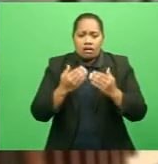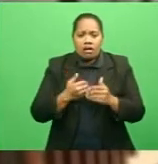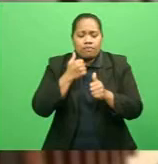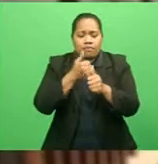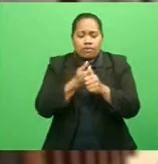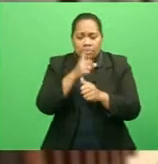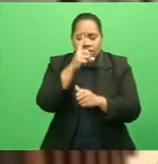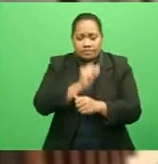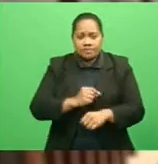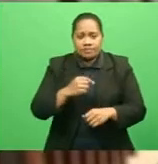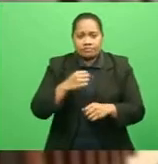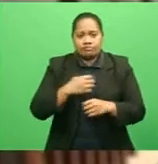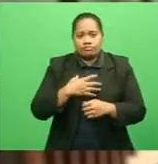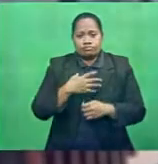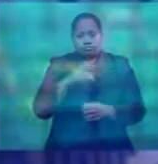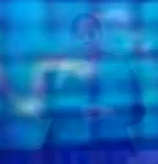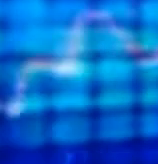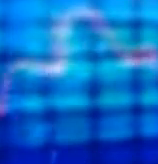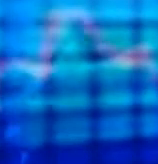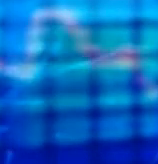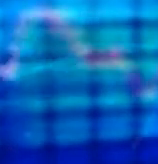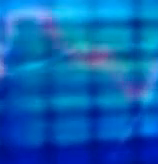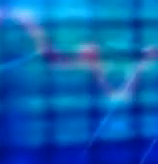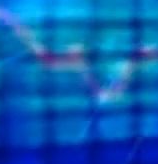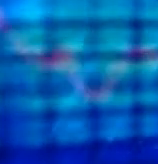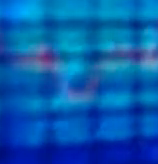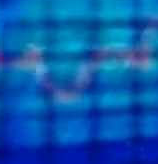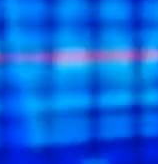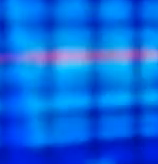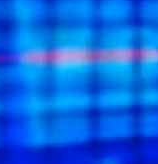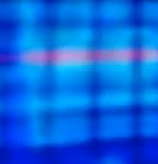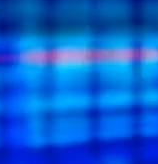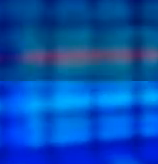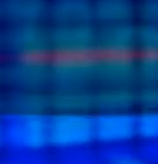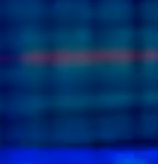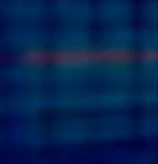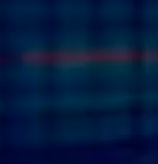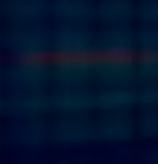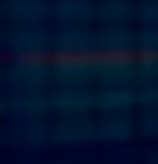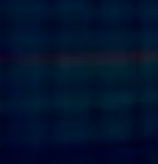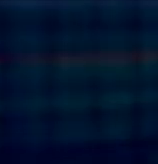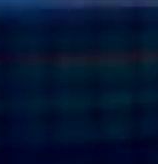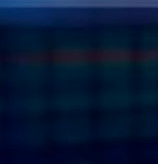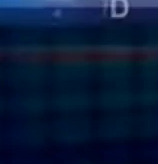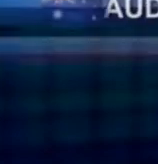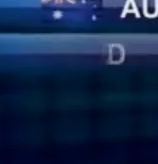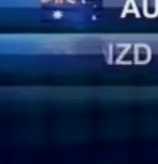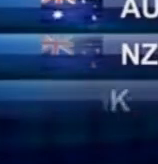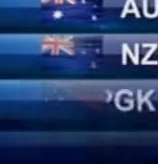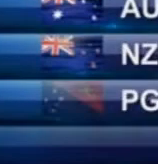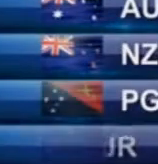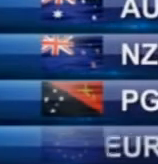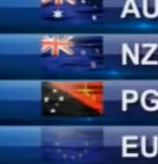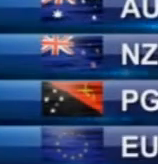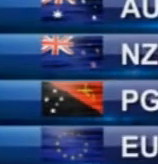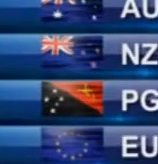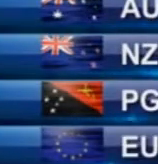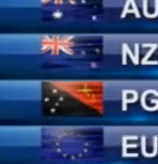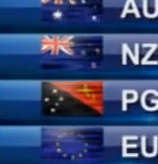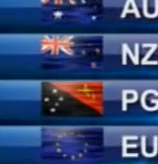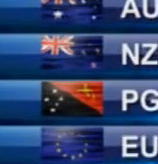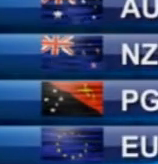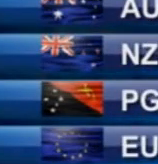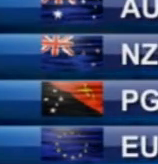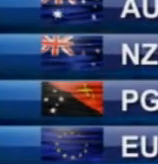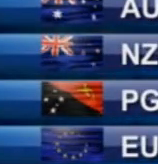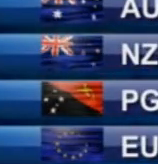that's all from HFC Bank for now. Vinaka. Looking at today's local exchange rates as set early this morning, the Sangamoli